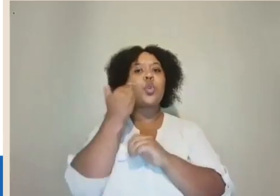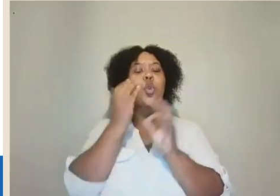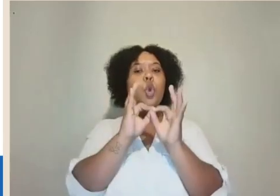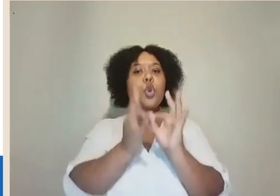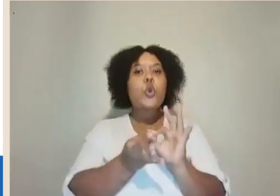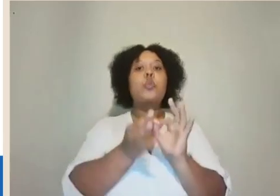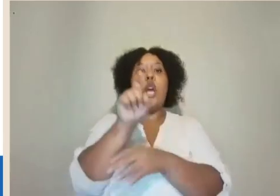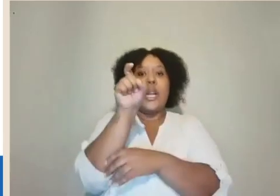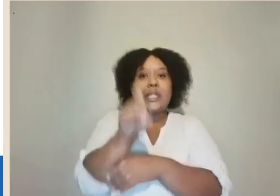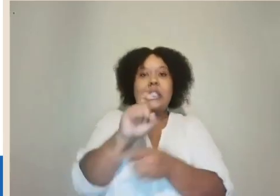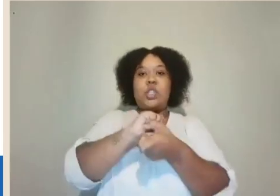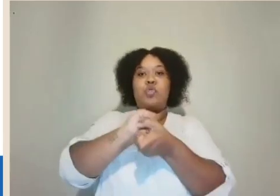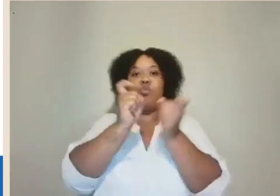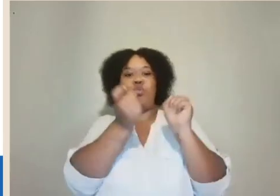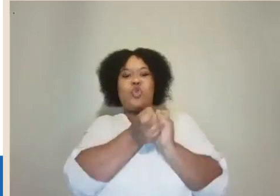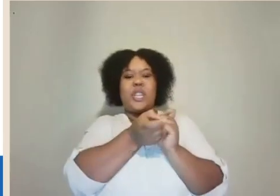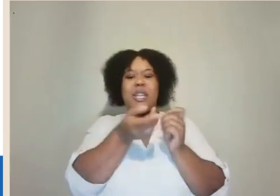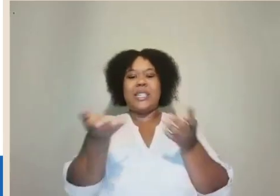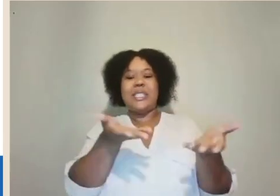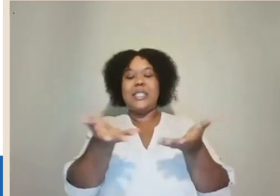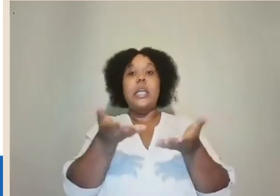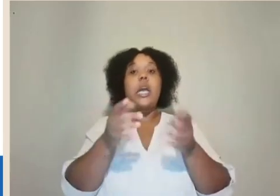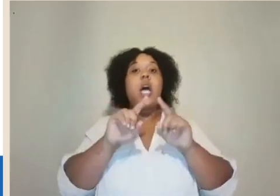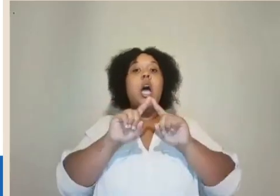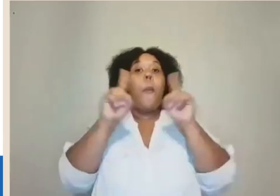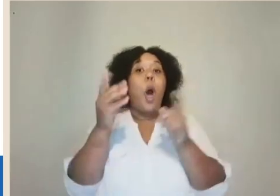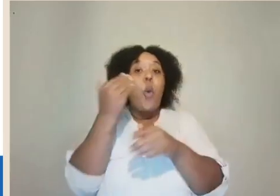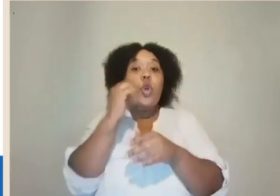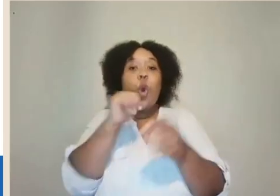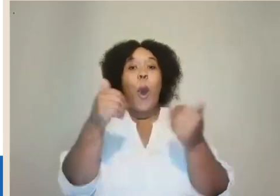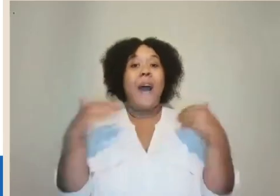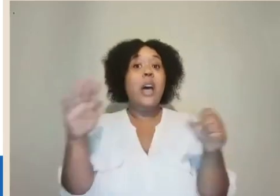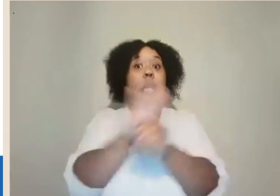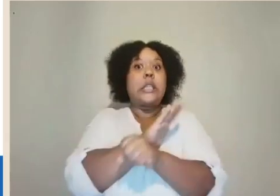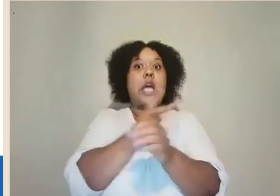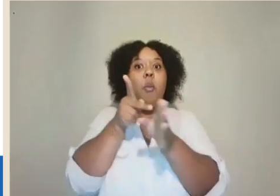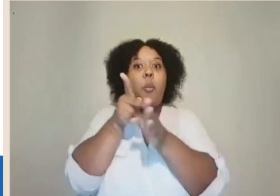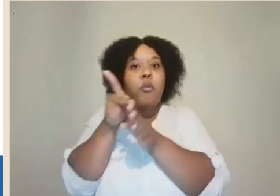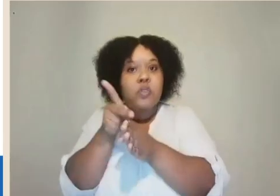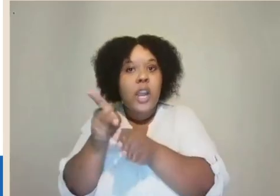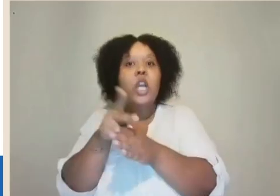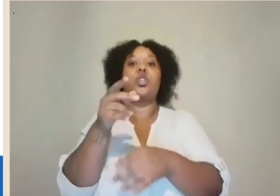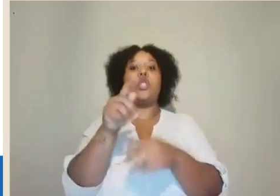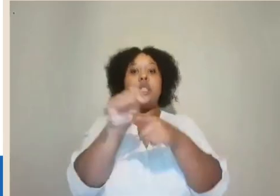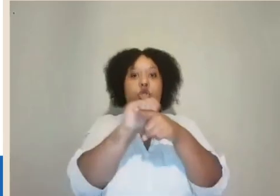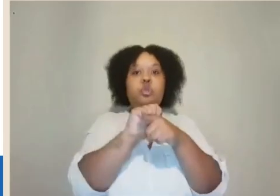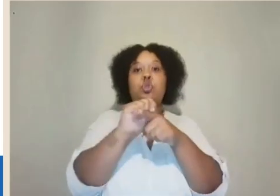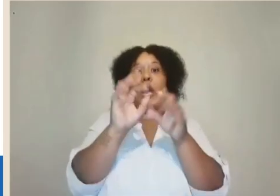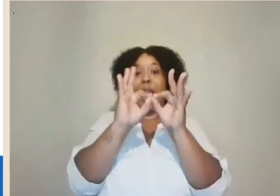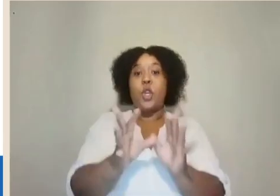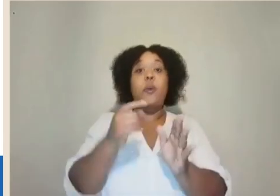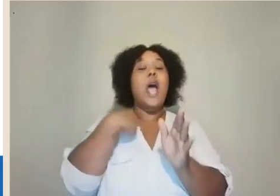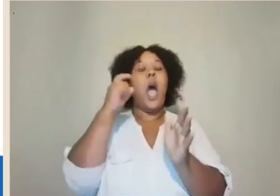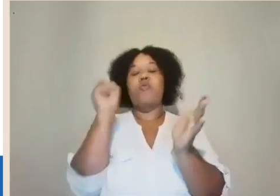be able to change this dynamic, but we also know that we don't have enough professionally trained interpreters. This is something that I have seen in